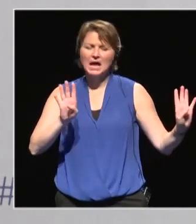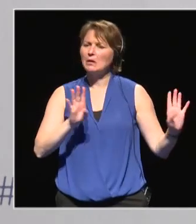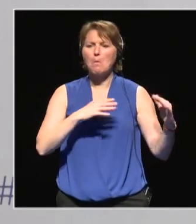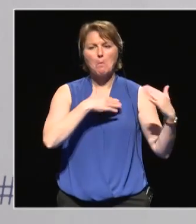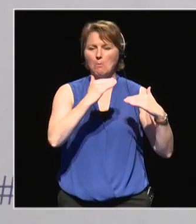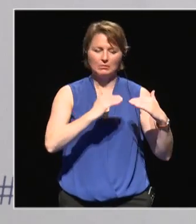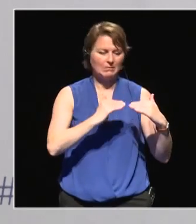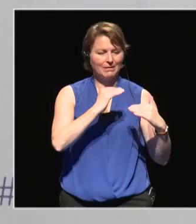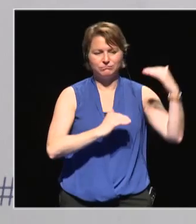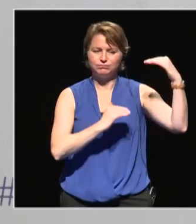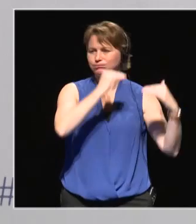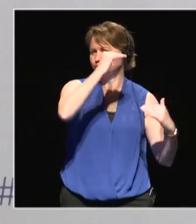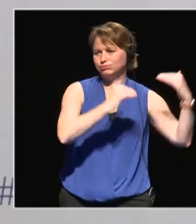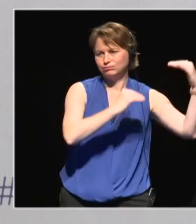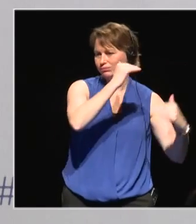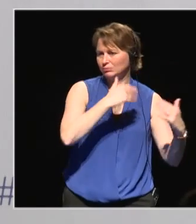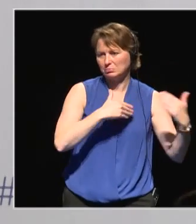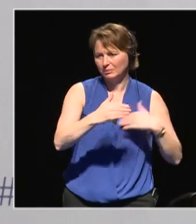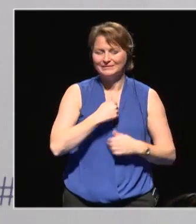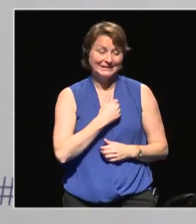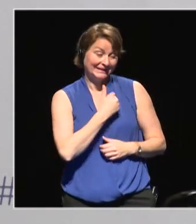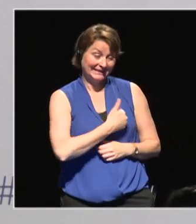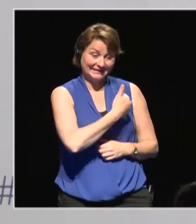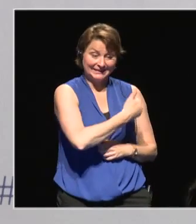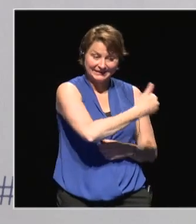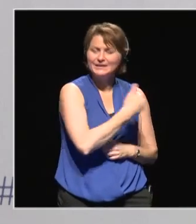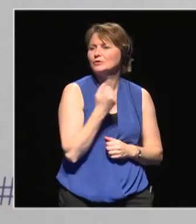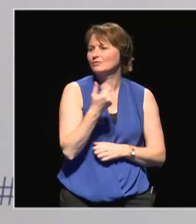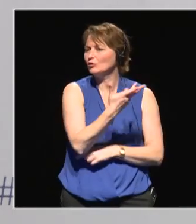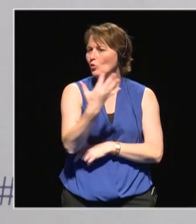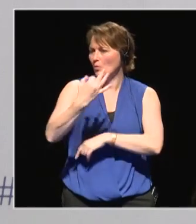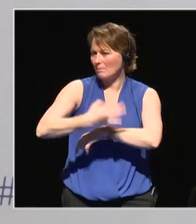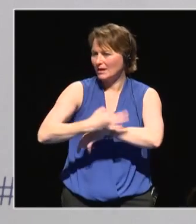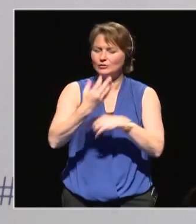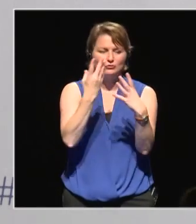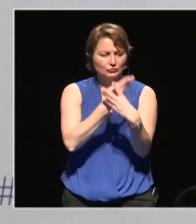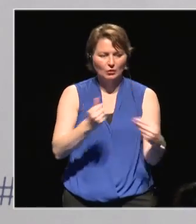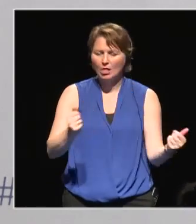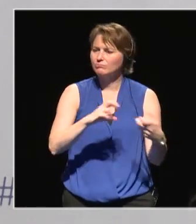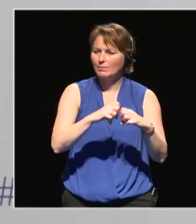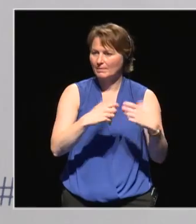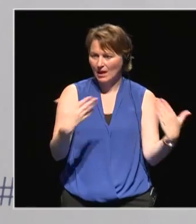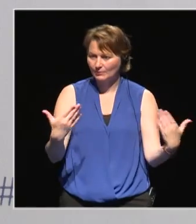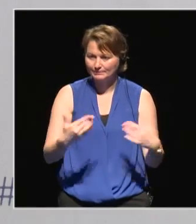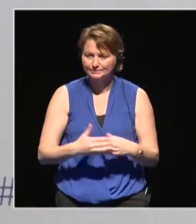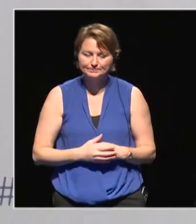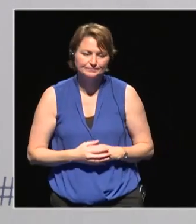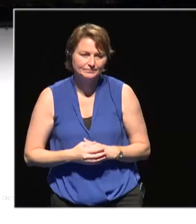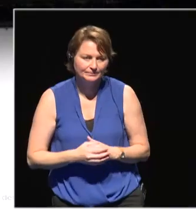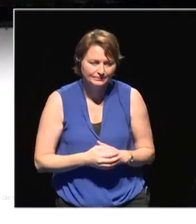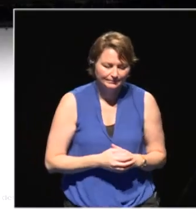seniority and just ask you each to speak for a few minutes about how we solve that problem. Jos, if I may, I'll start with you. Yes, if I